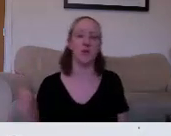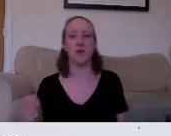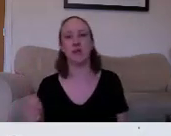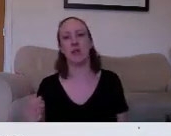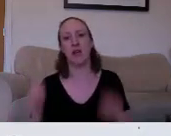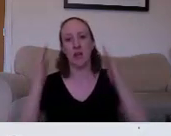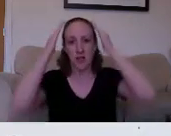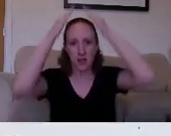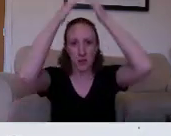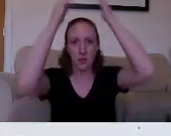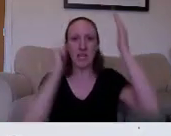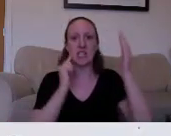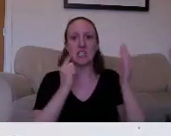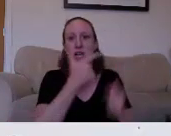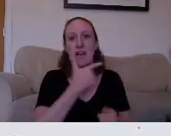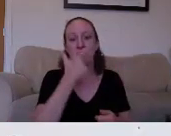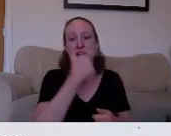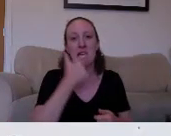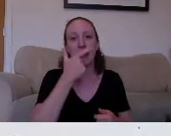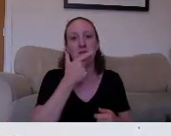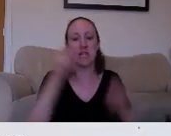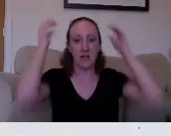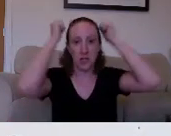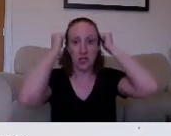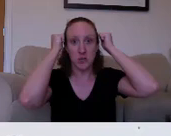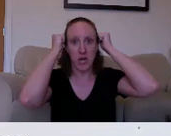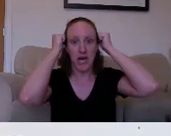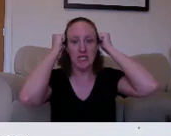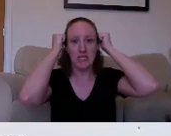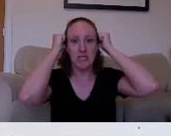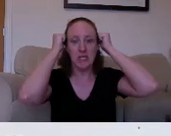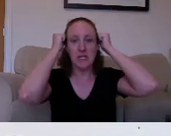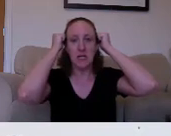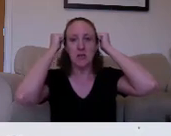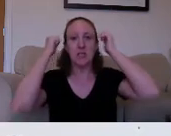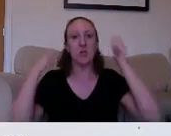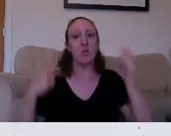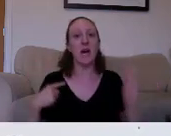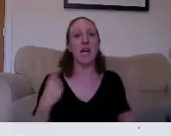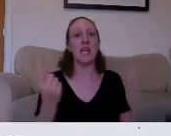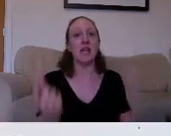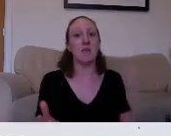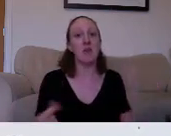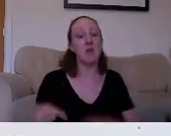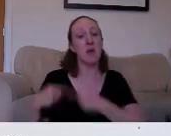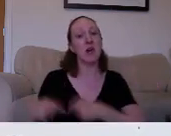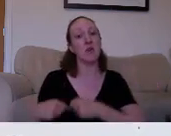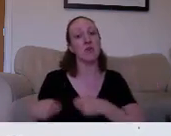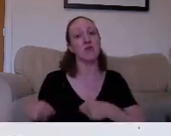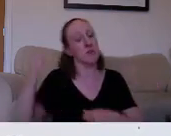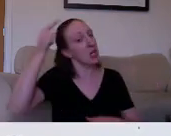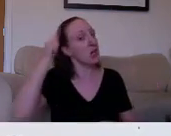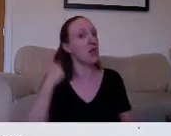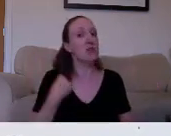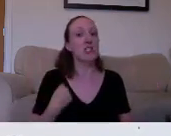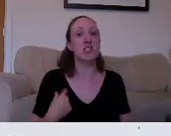blew. The witch laughed aloud and held on to her hat. But away blew the bow